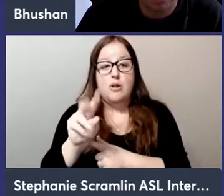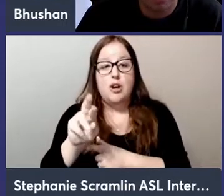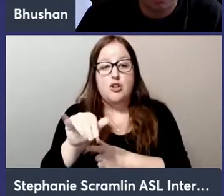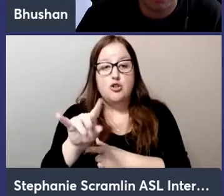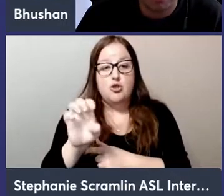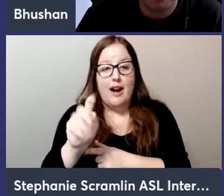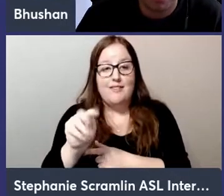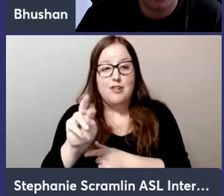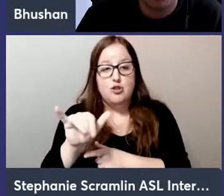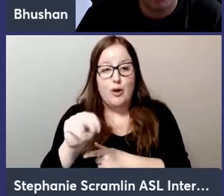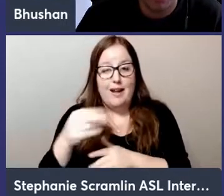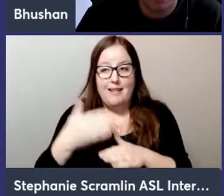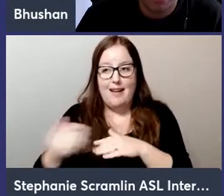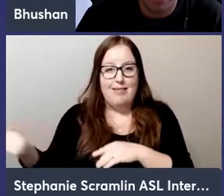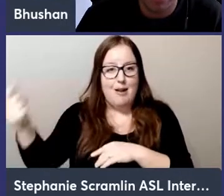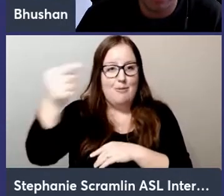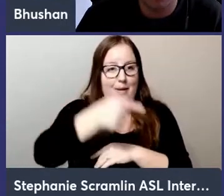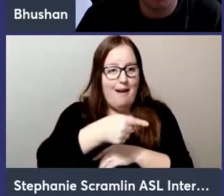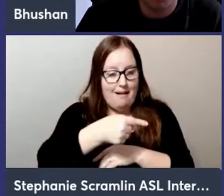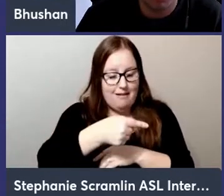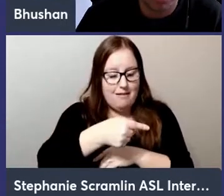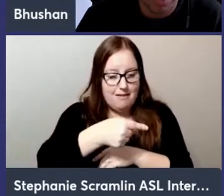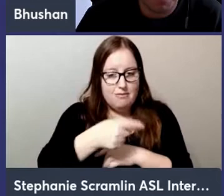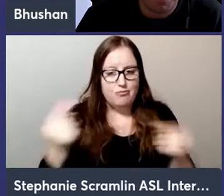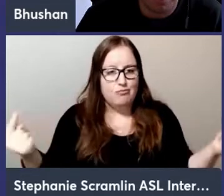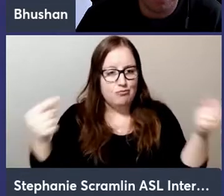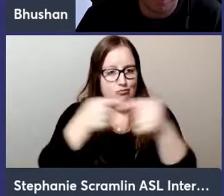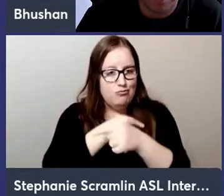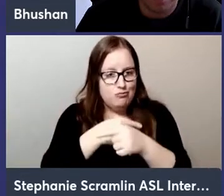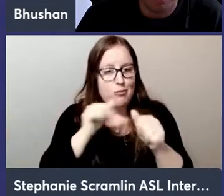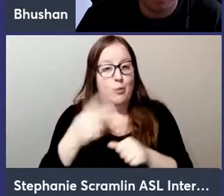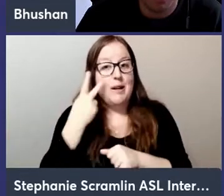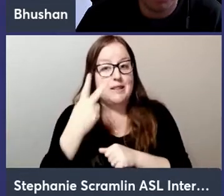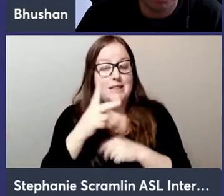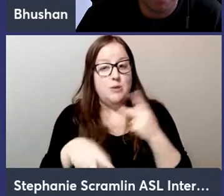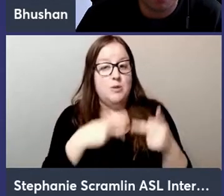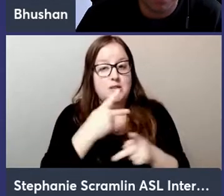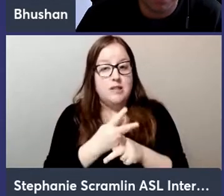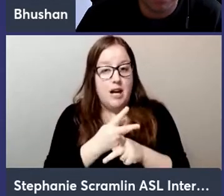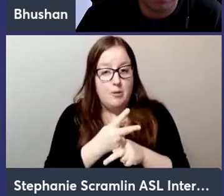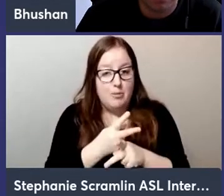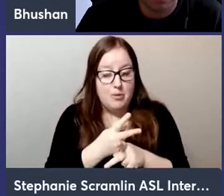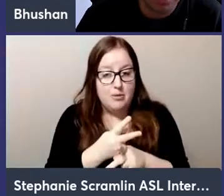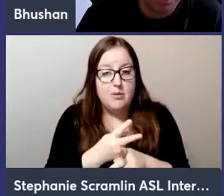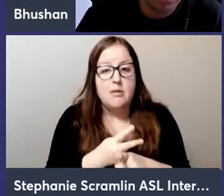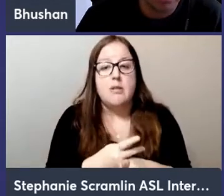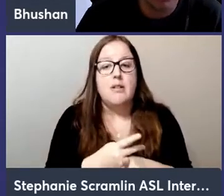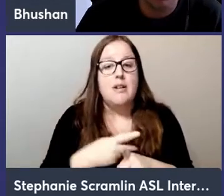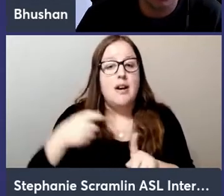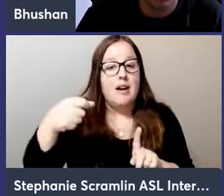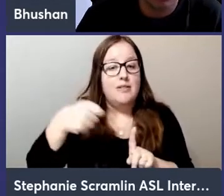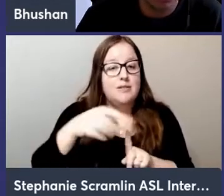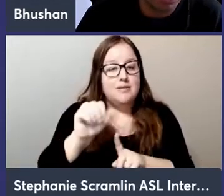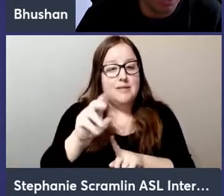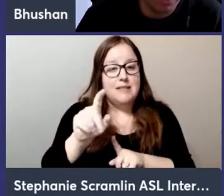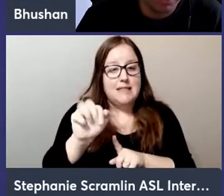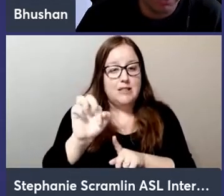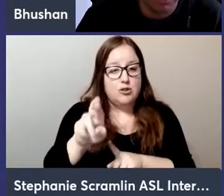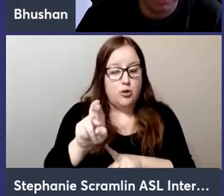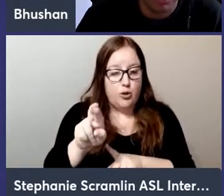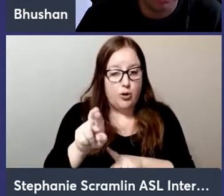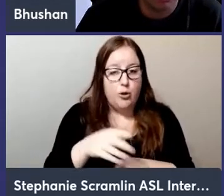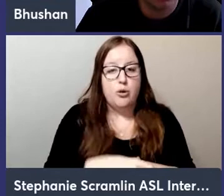then you can also define what type of that, what is the type of that sensor. It's a it's a